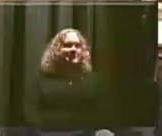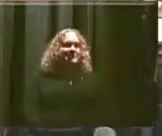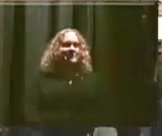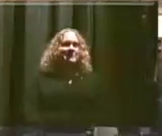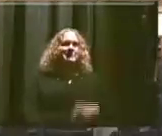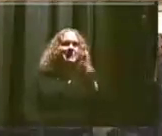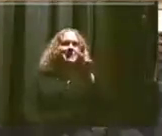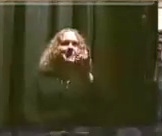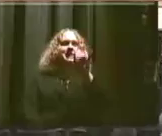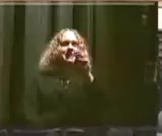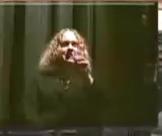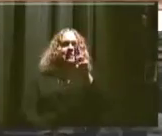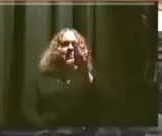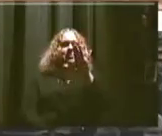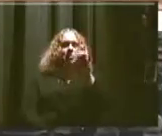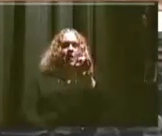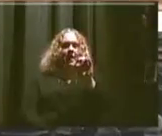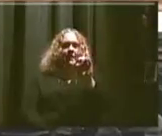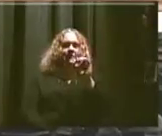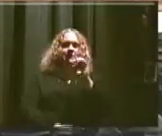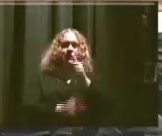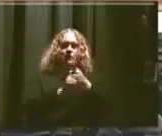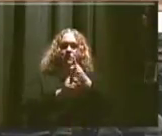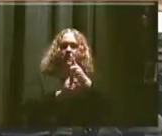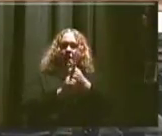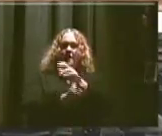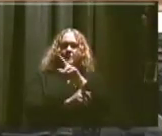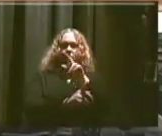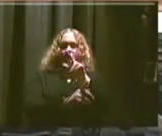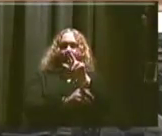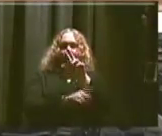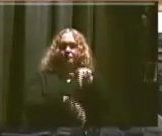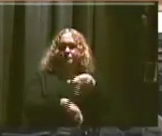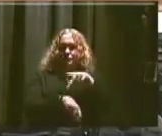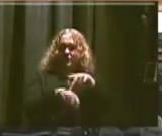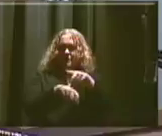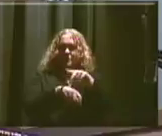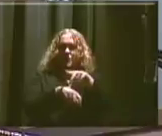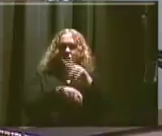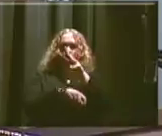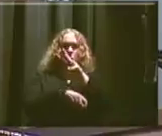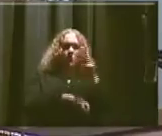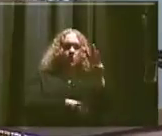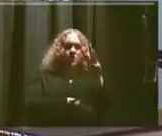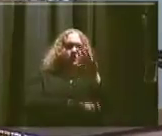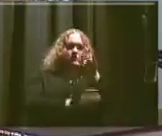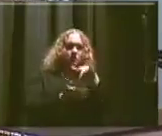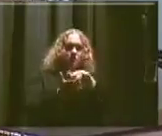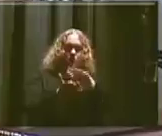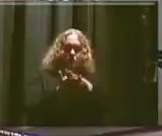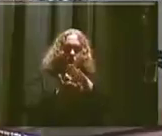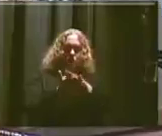Kim Rice, principal at Western Middle School for the Arts, please come forward to introduce your student.